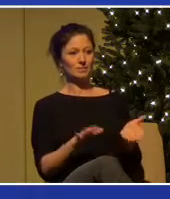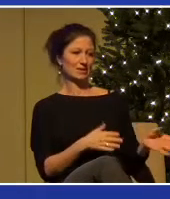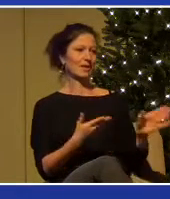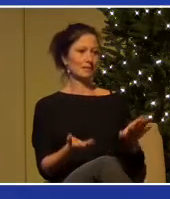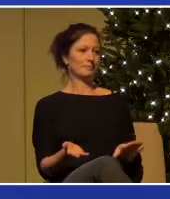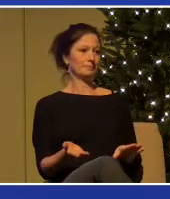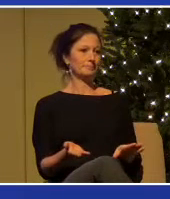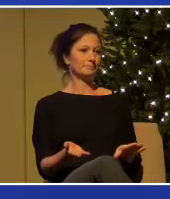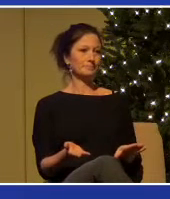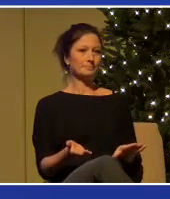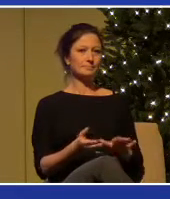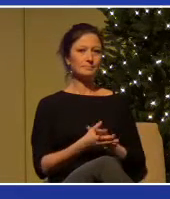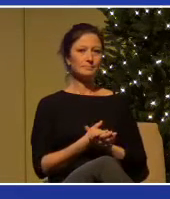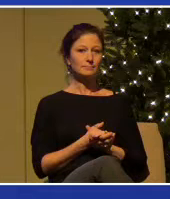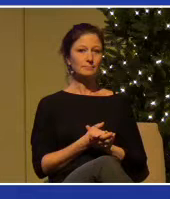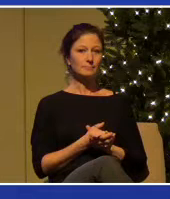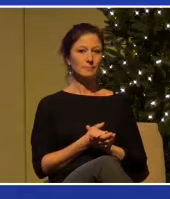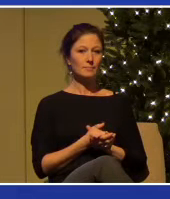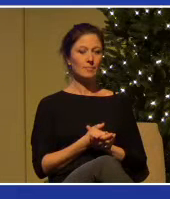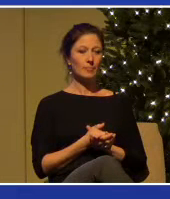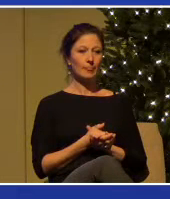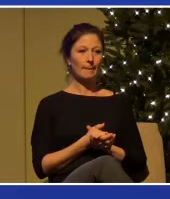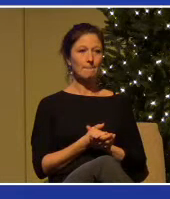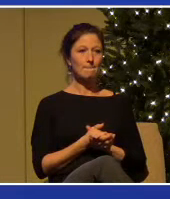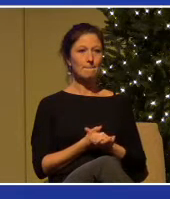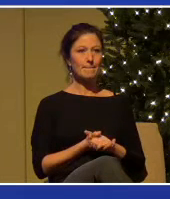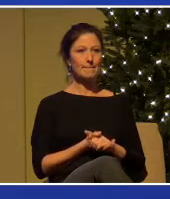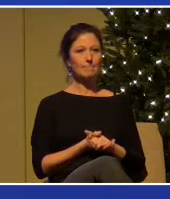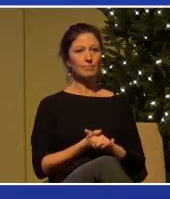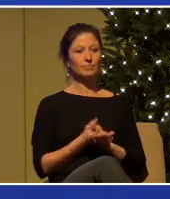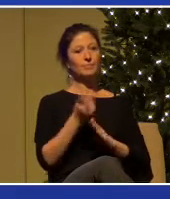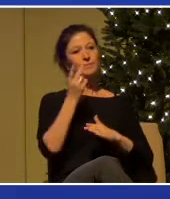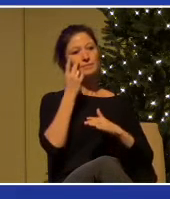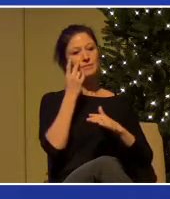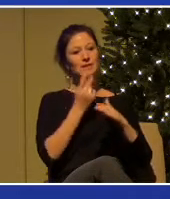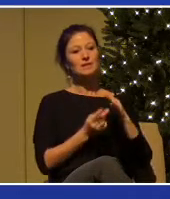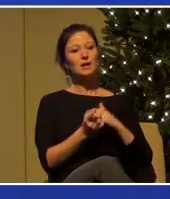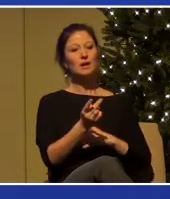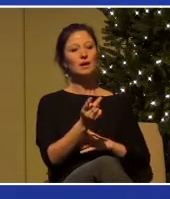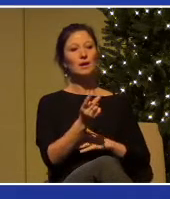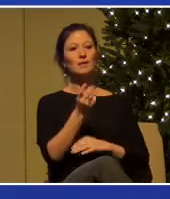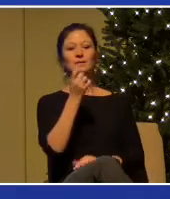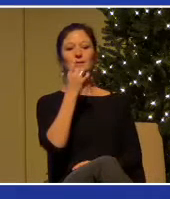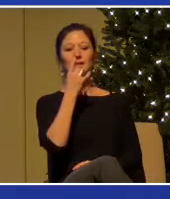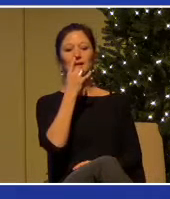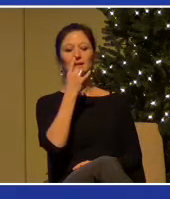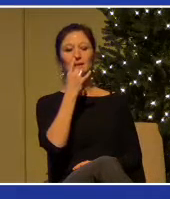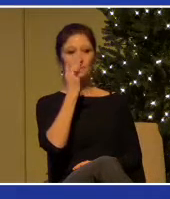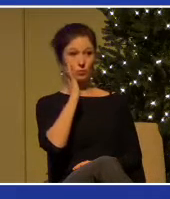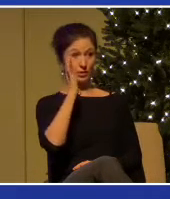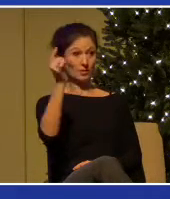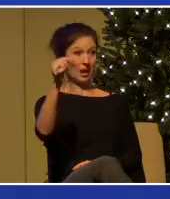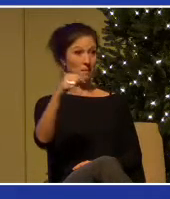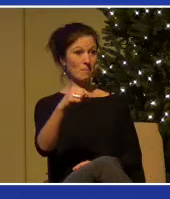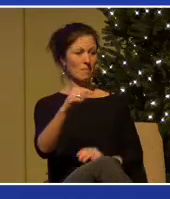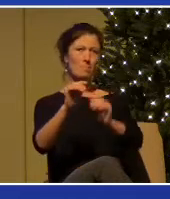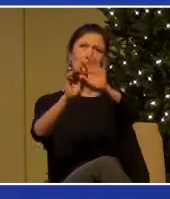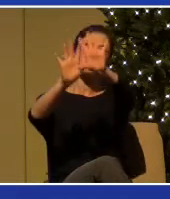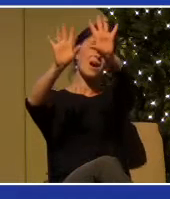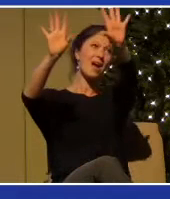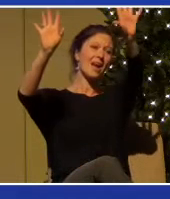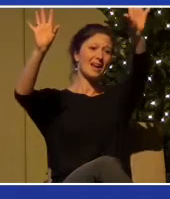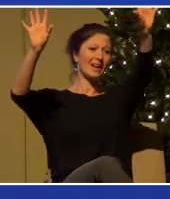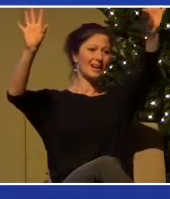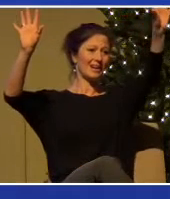He saw, though, that a light was dawning, a great light that would light